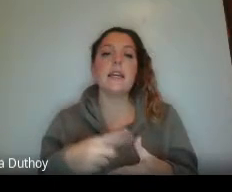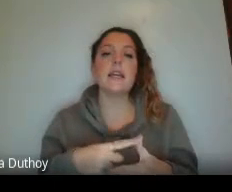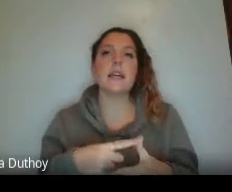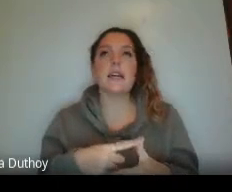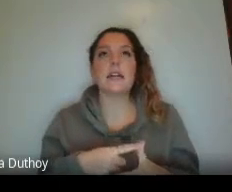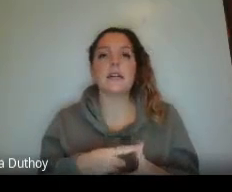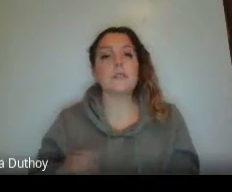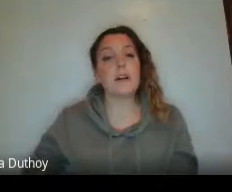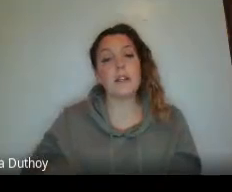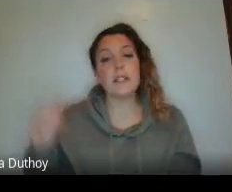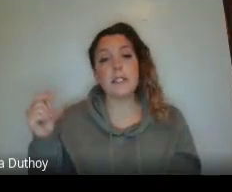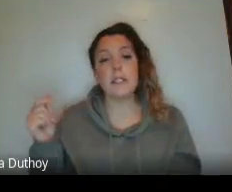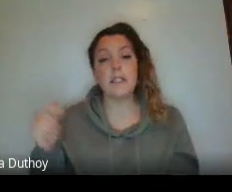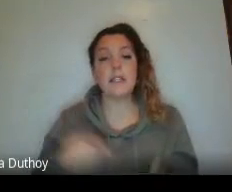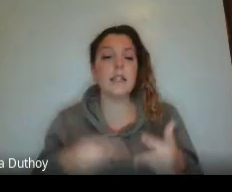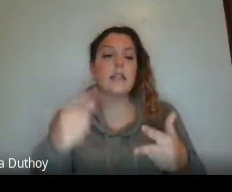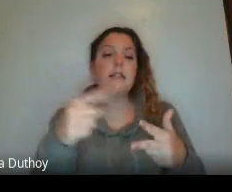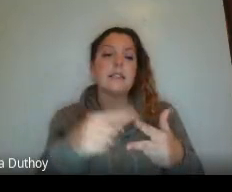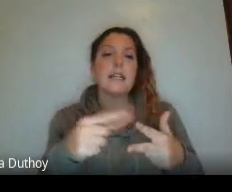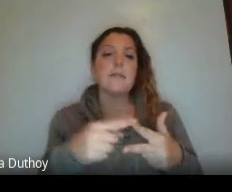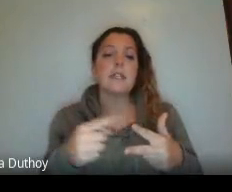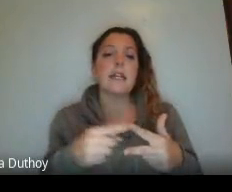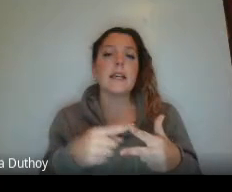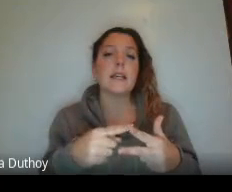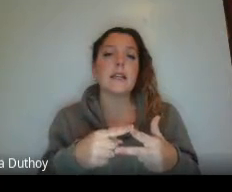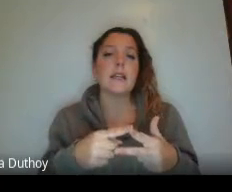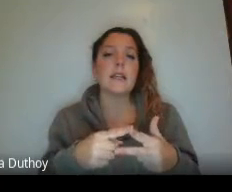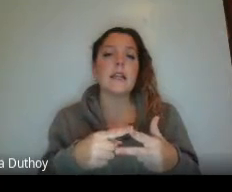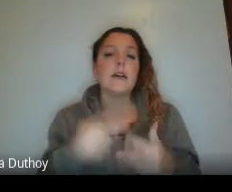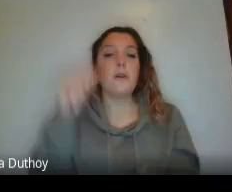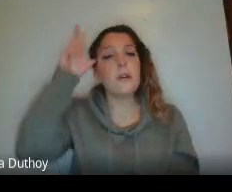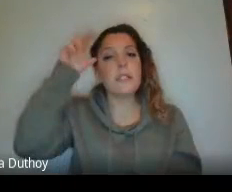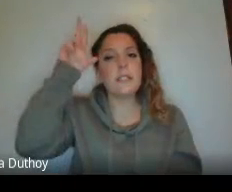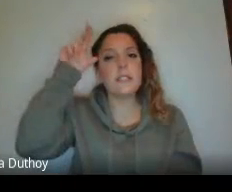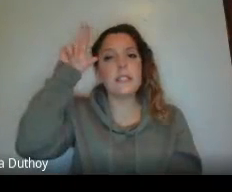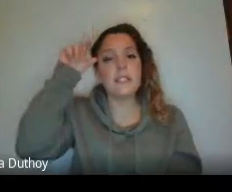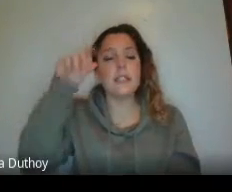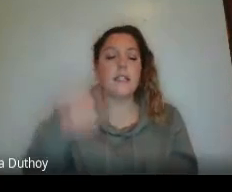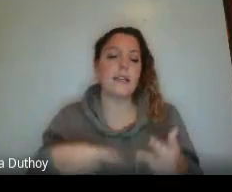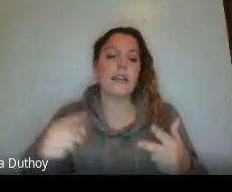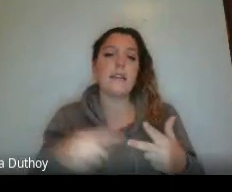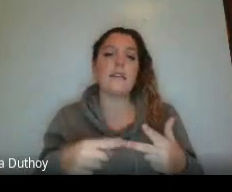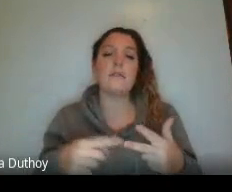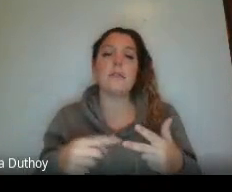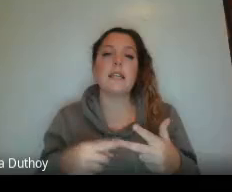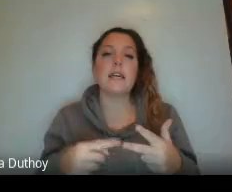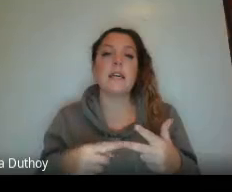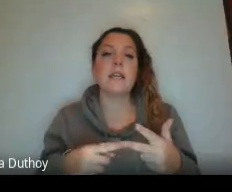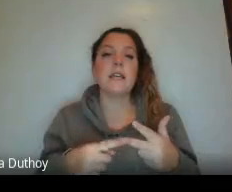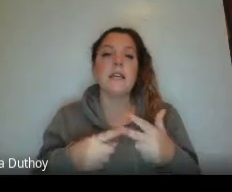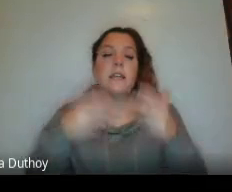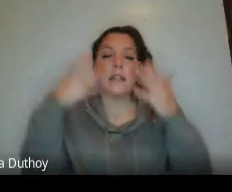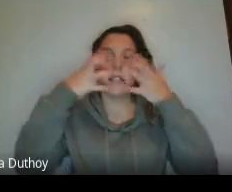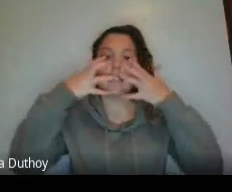like dogs. Second one I like horses. And the third one I